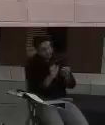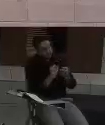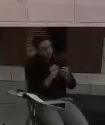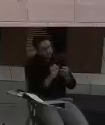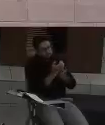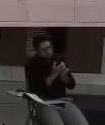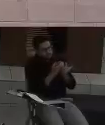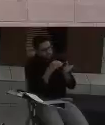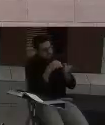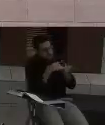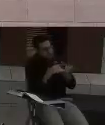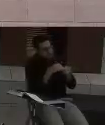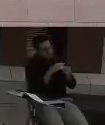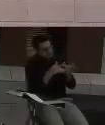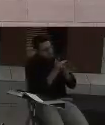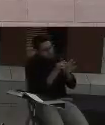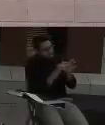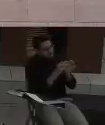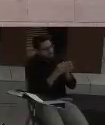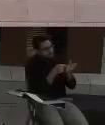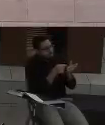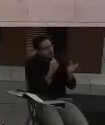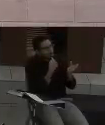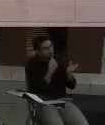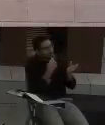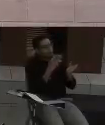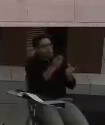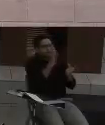holy, for the Lord your God is holy."